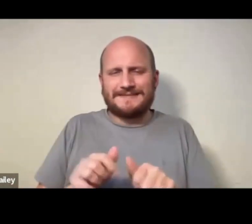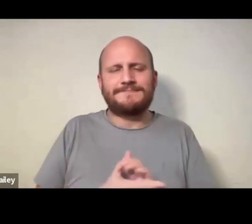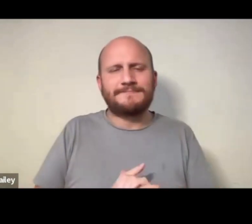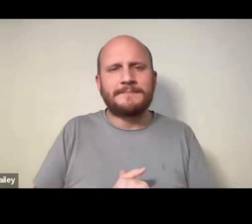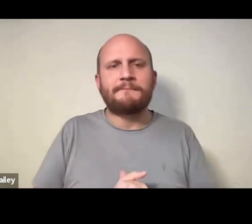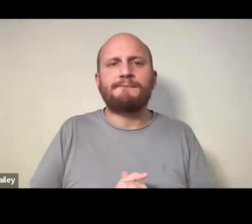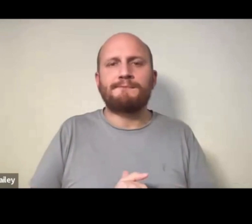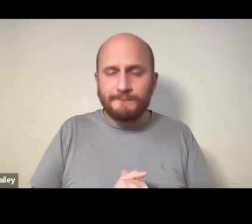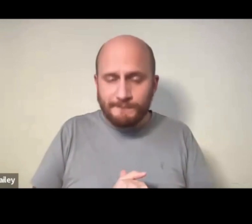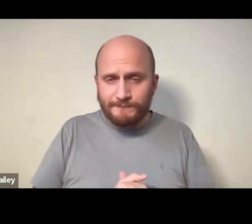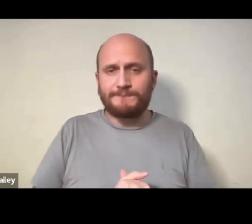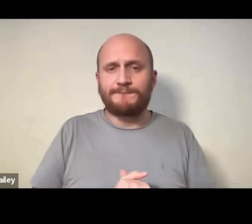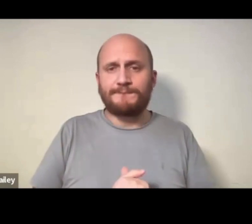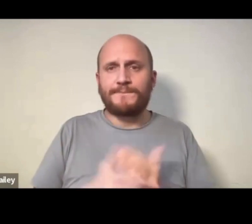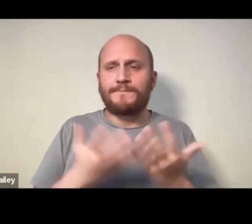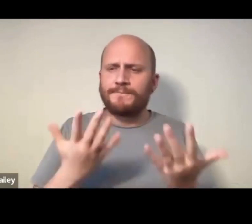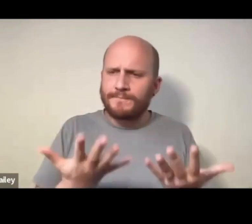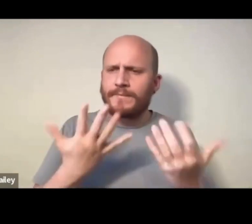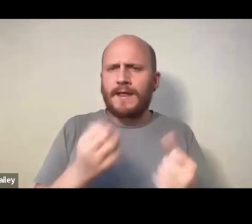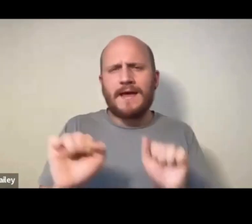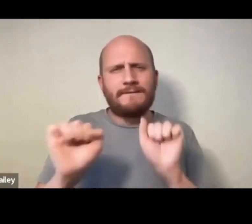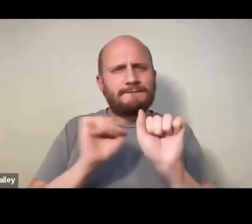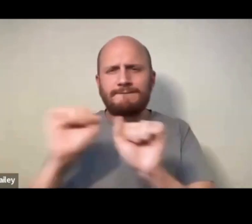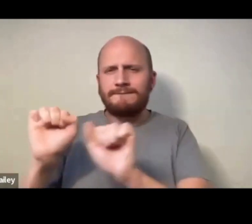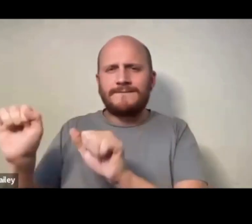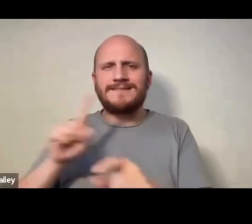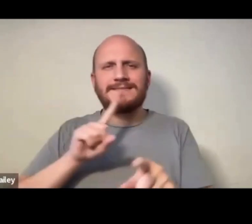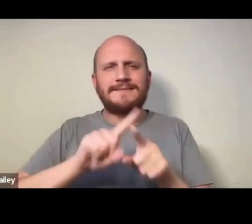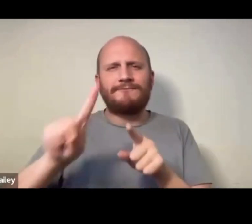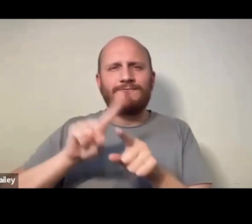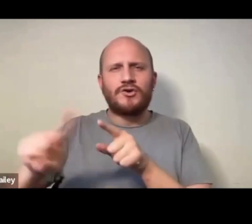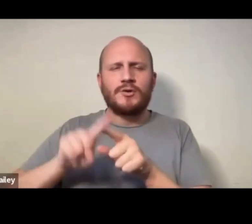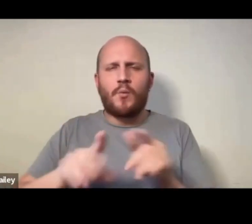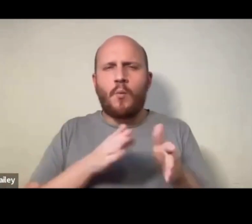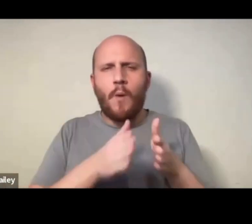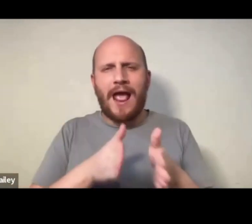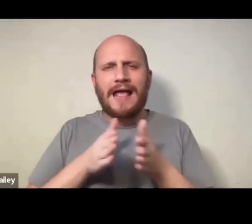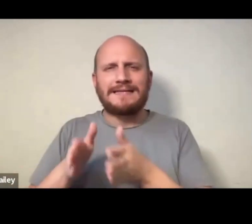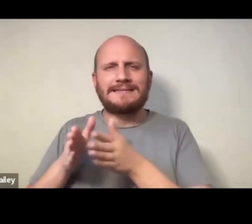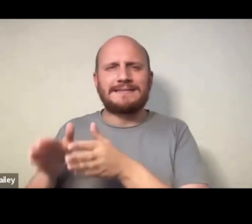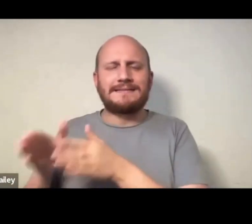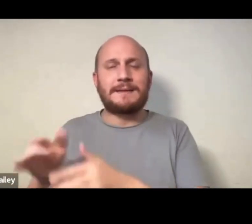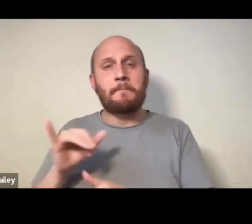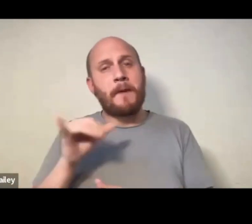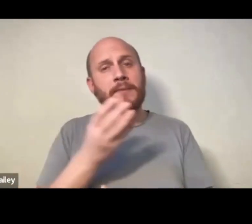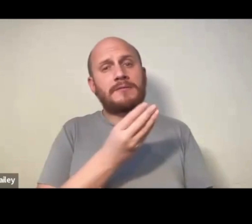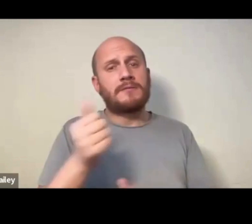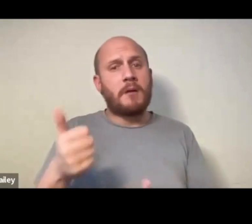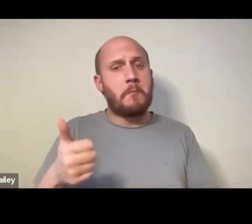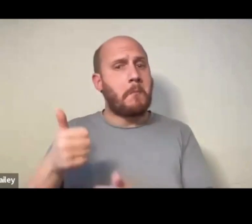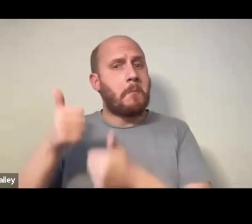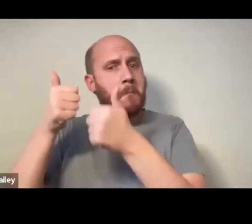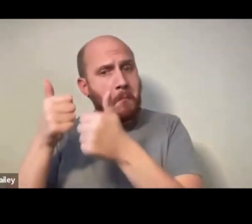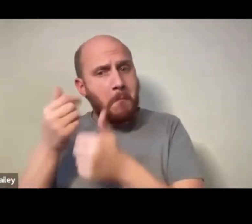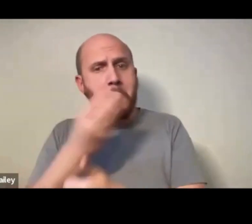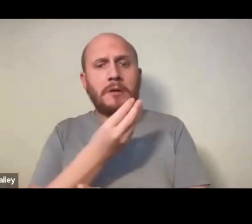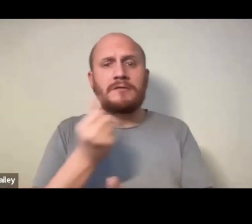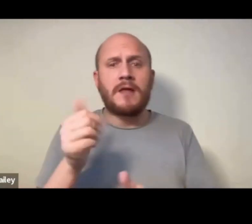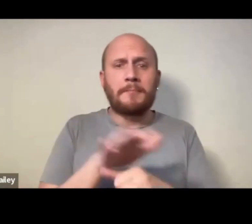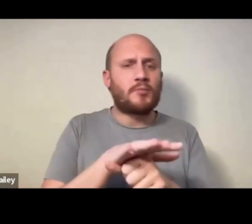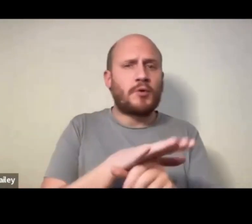yes, there are different methods, and they may be more or less appropriate in different situations.